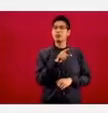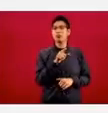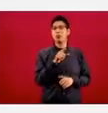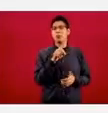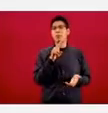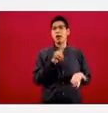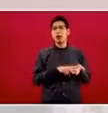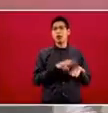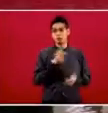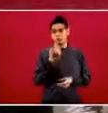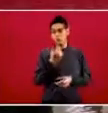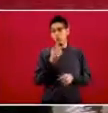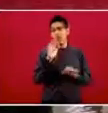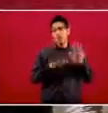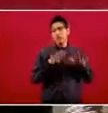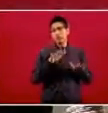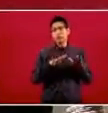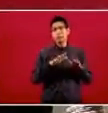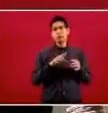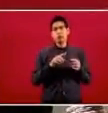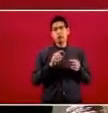but not intubated. They're not